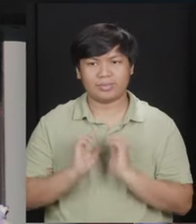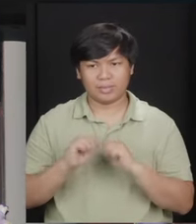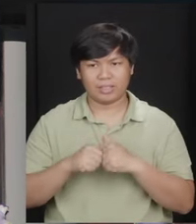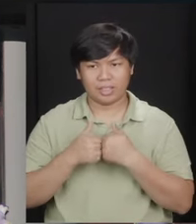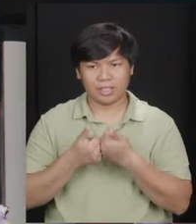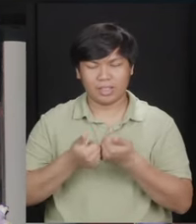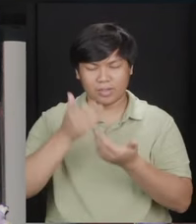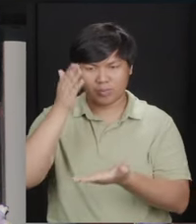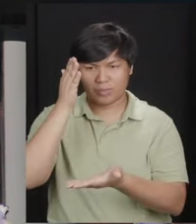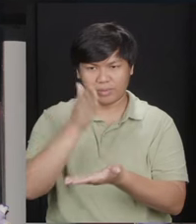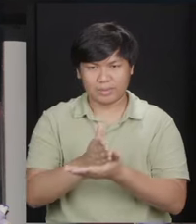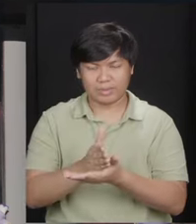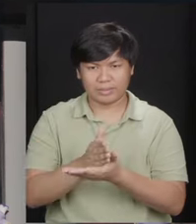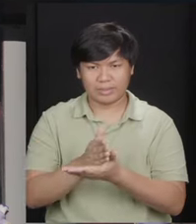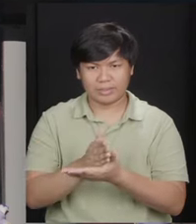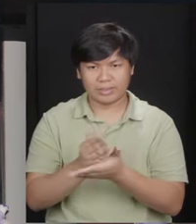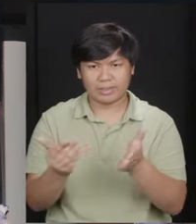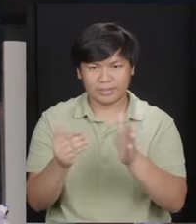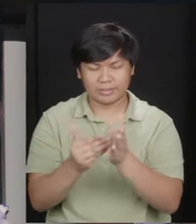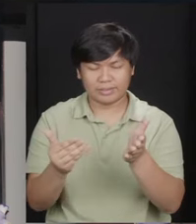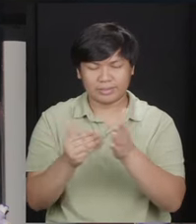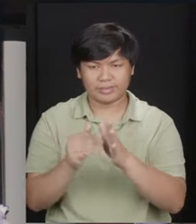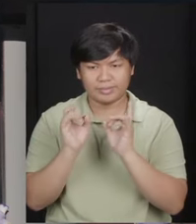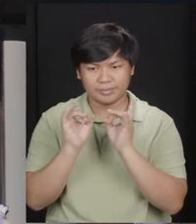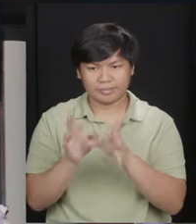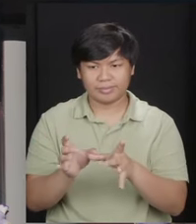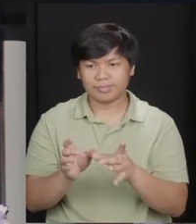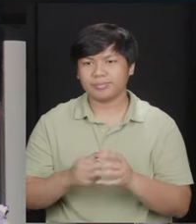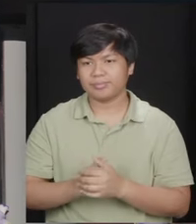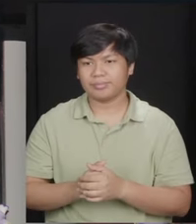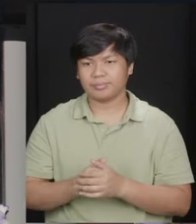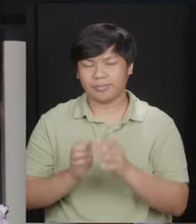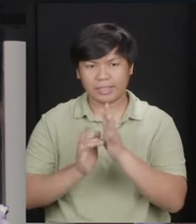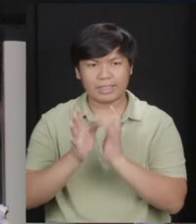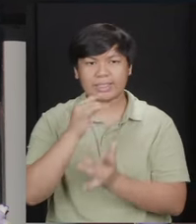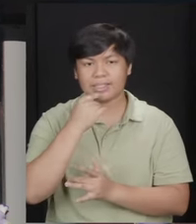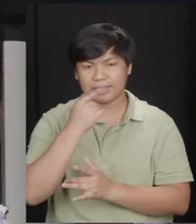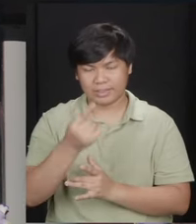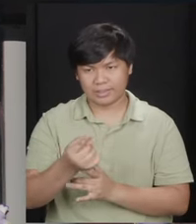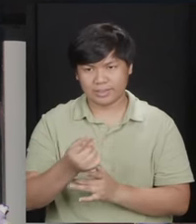you stop the cycle of hate? Jesus said it.